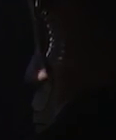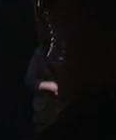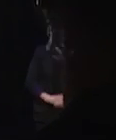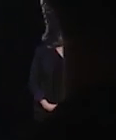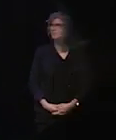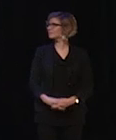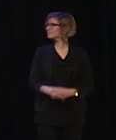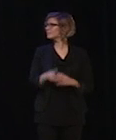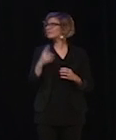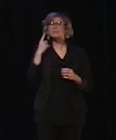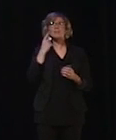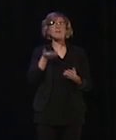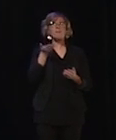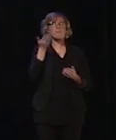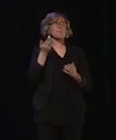Louder?